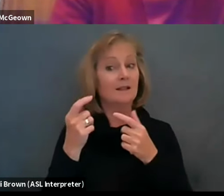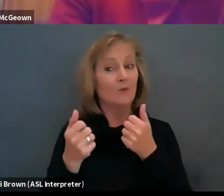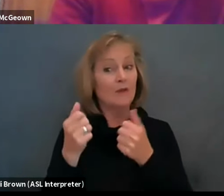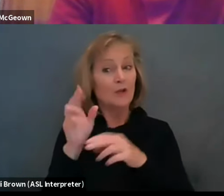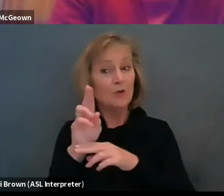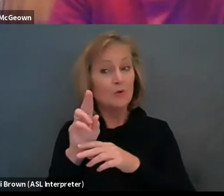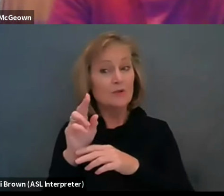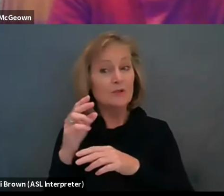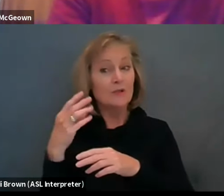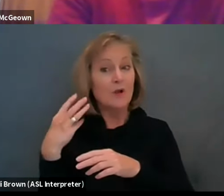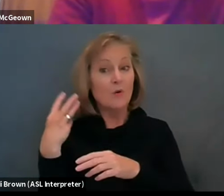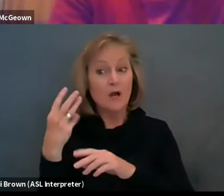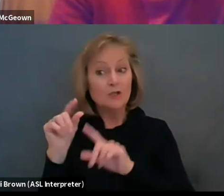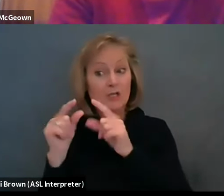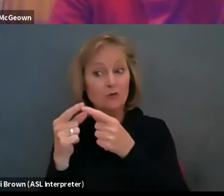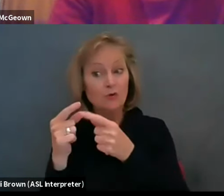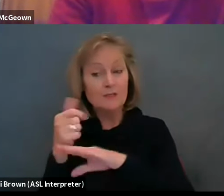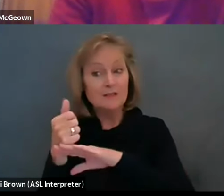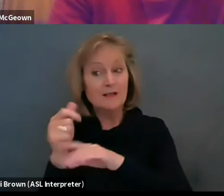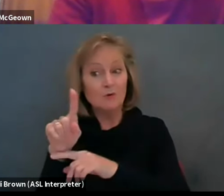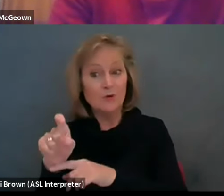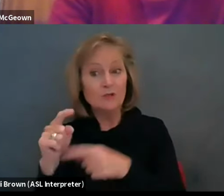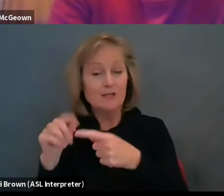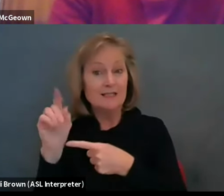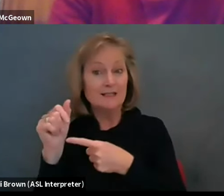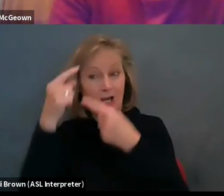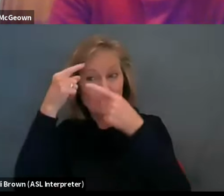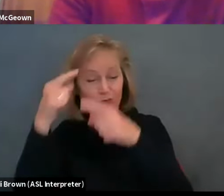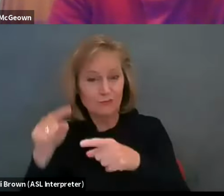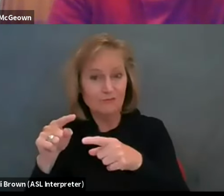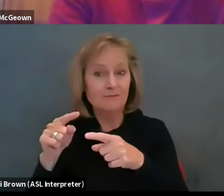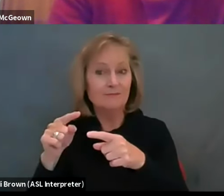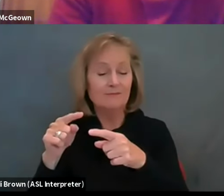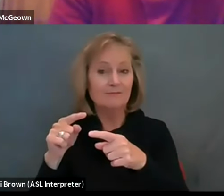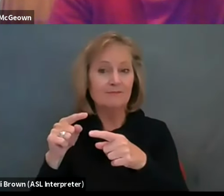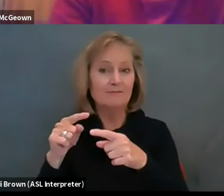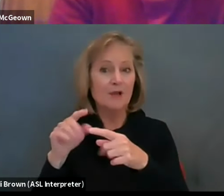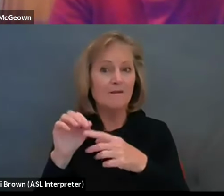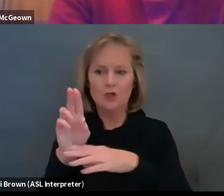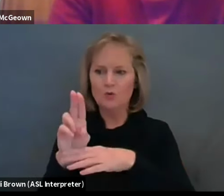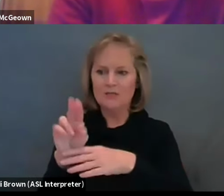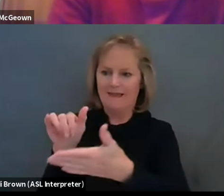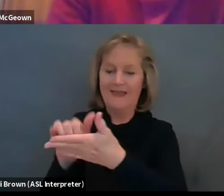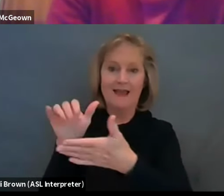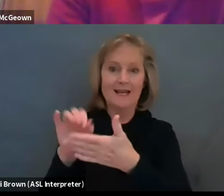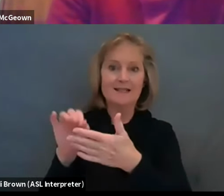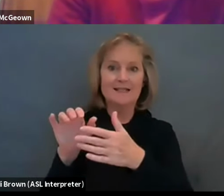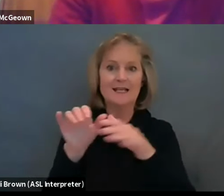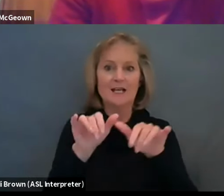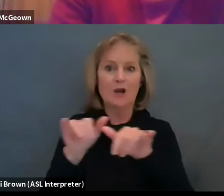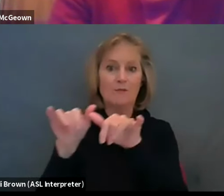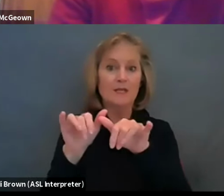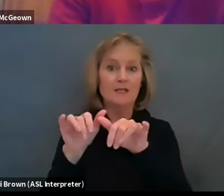of the Washington Group set of questions on disability, having an agreement on sort of using that as a common